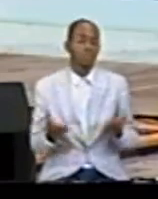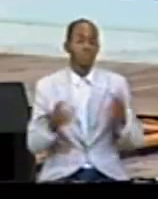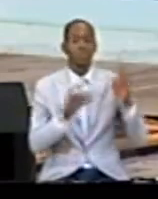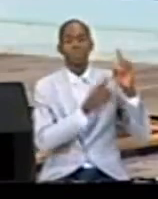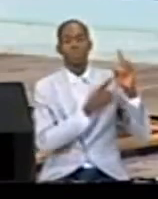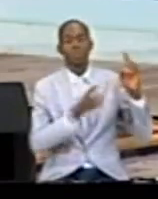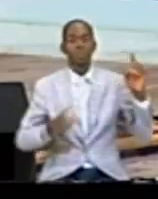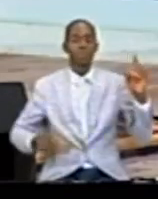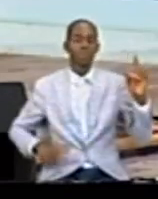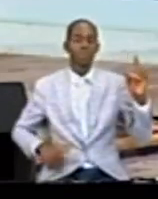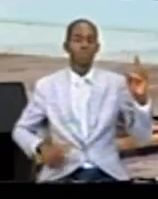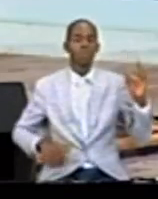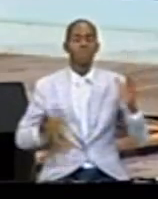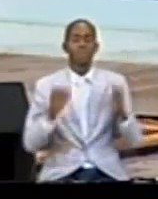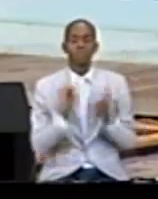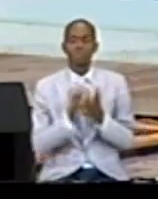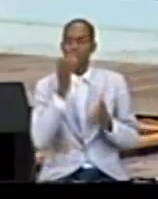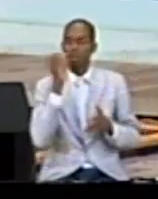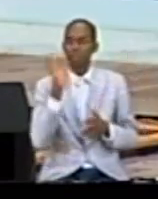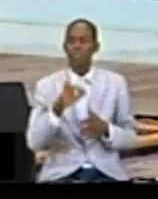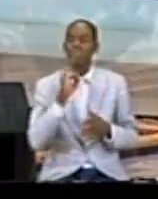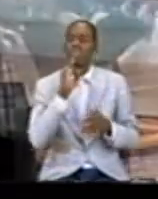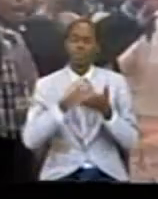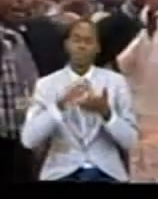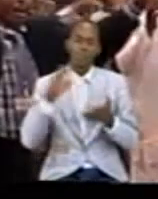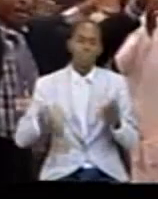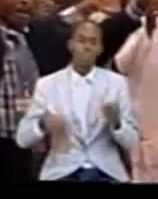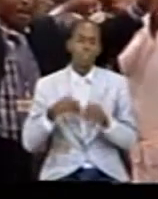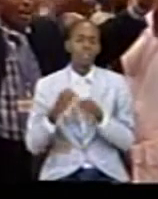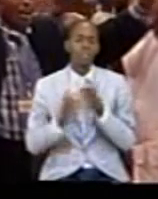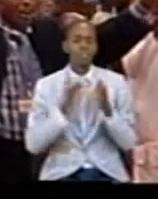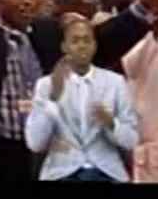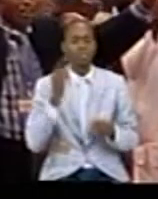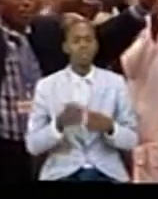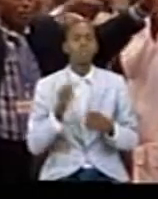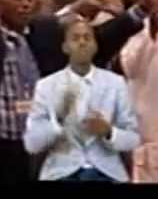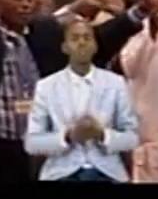Lord, that curse is removed.